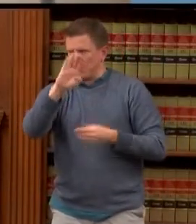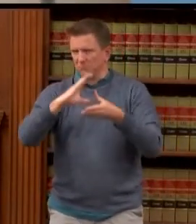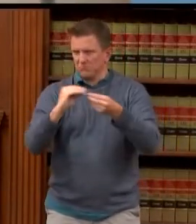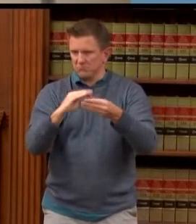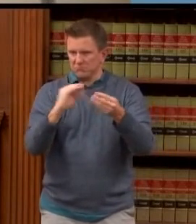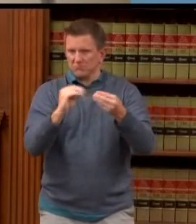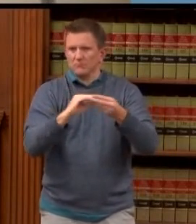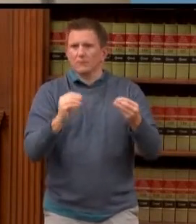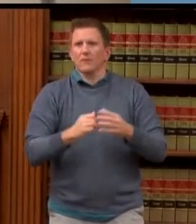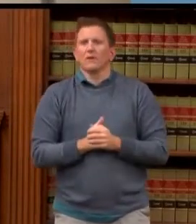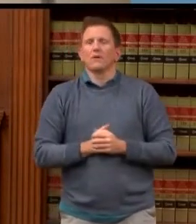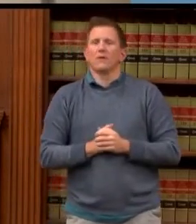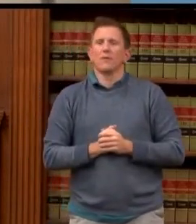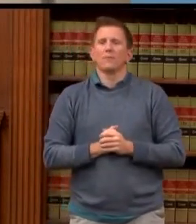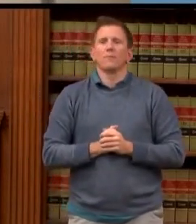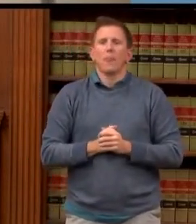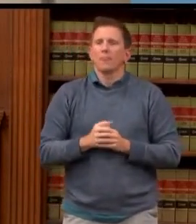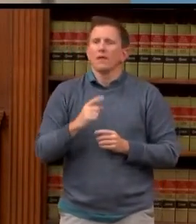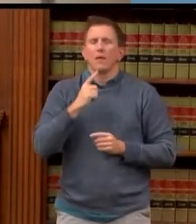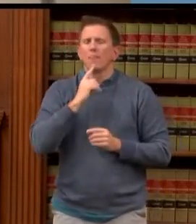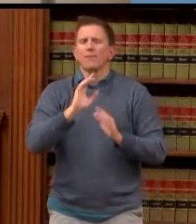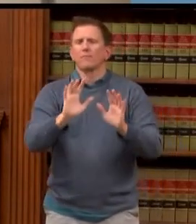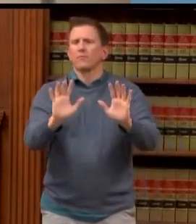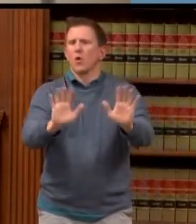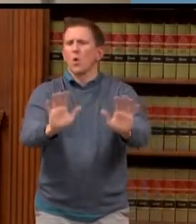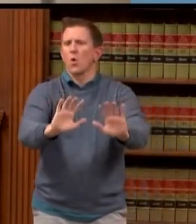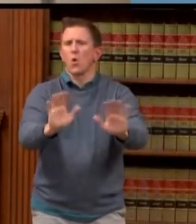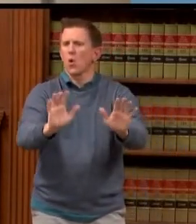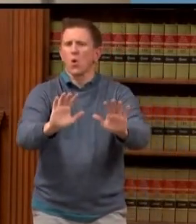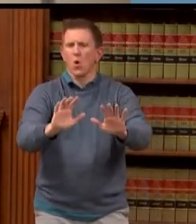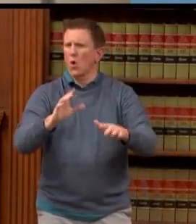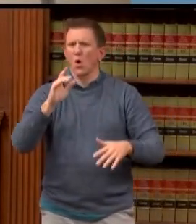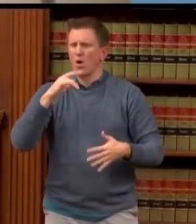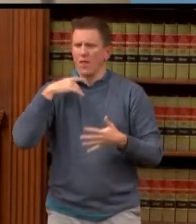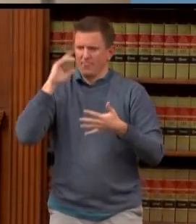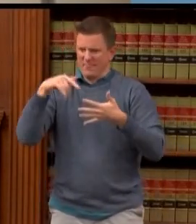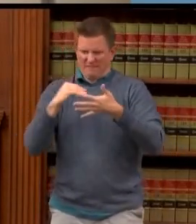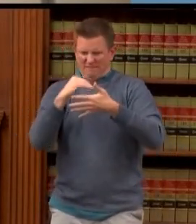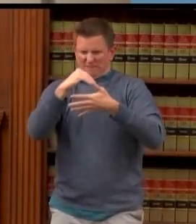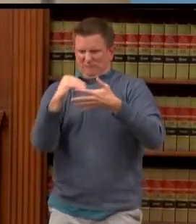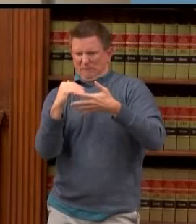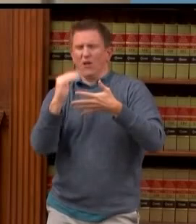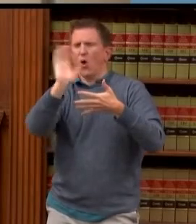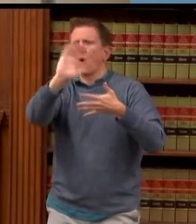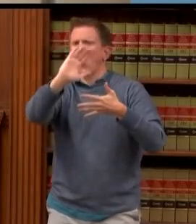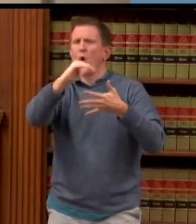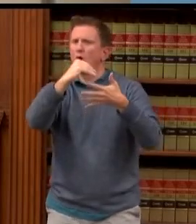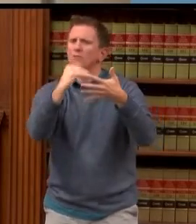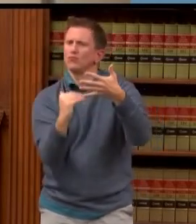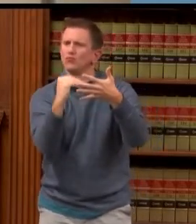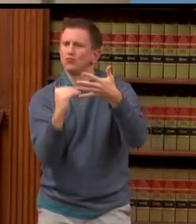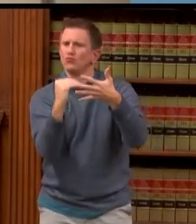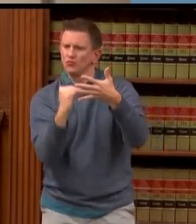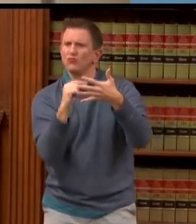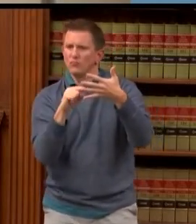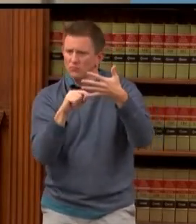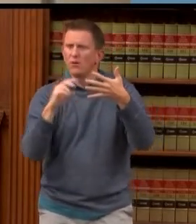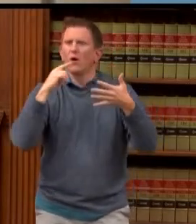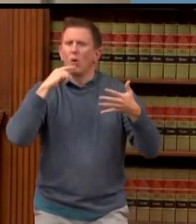said here. You know, again, going back to what I said earlier, we want to do everything that we can to avoid